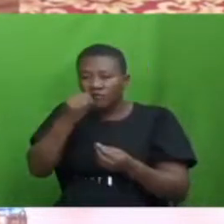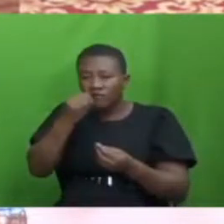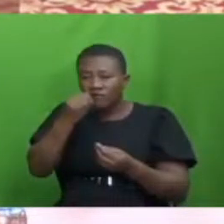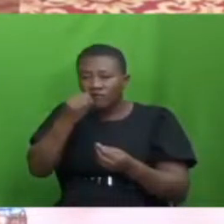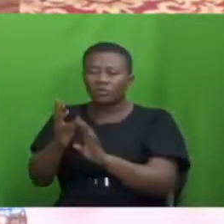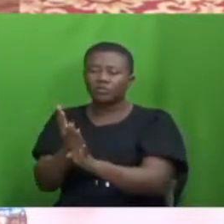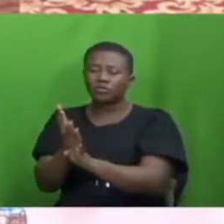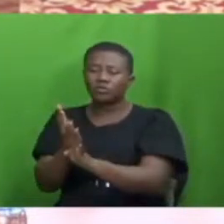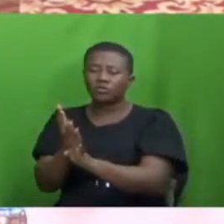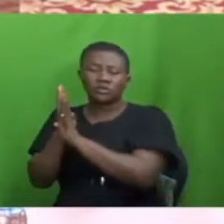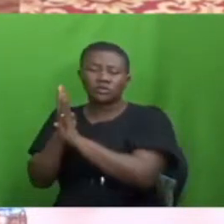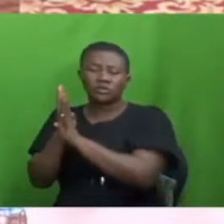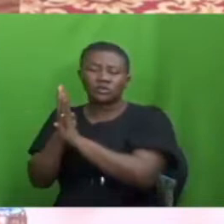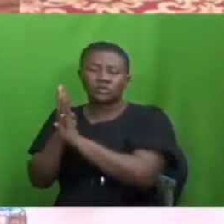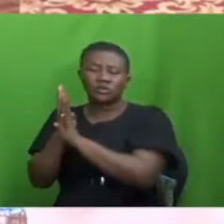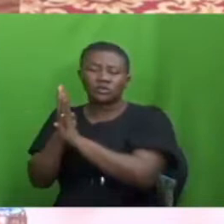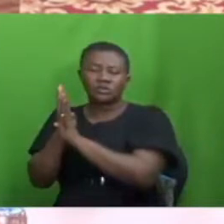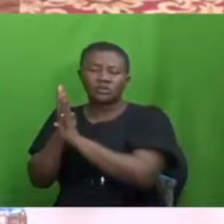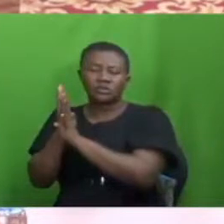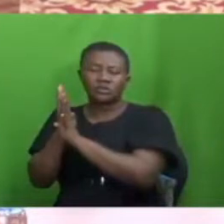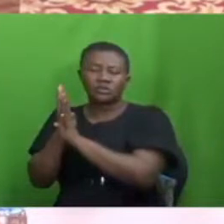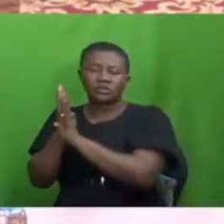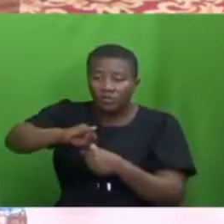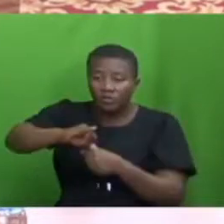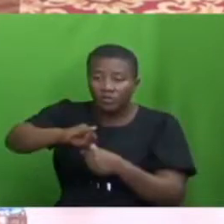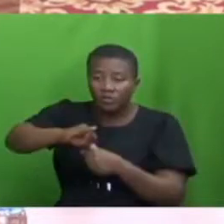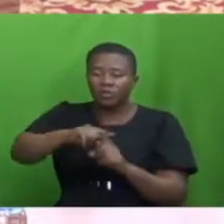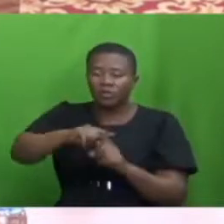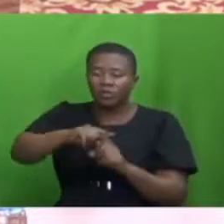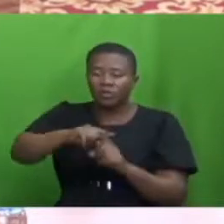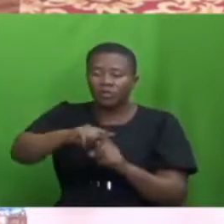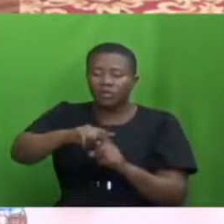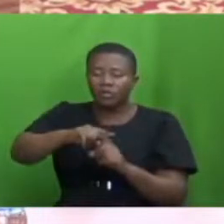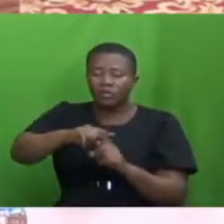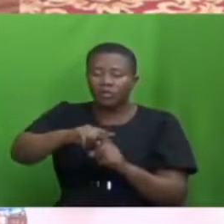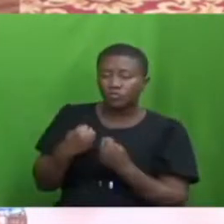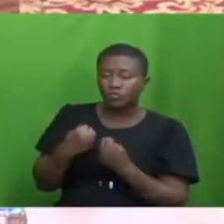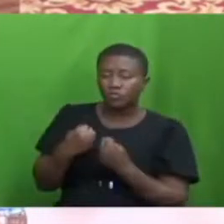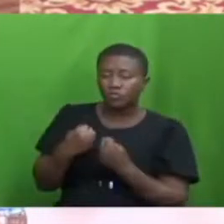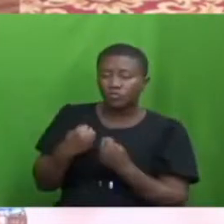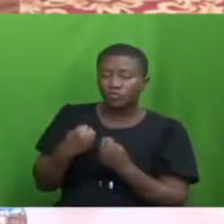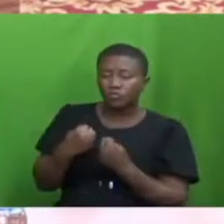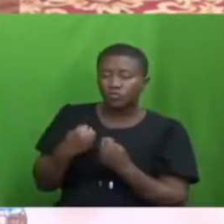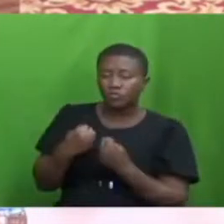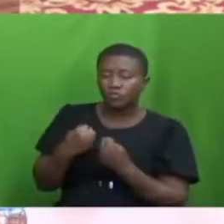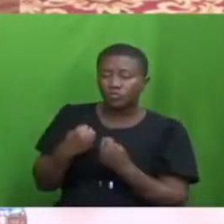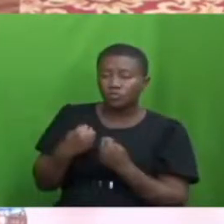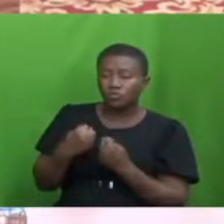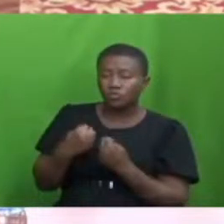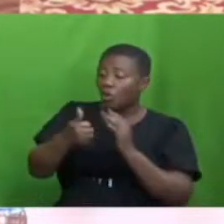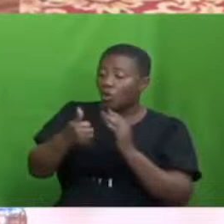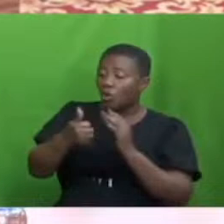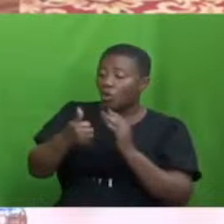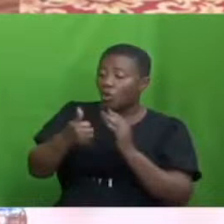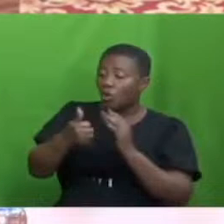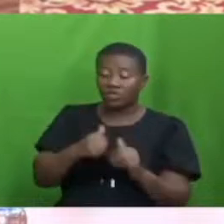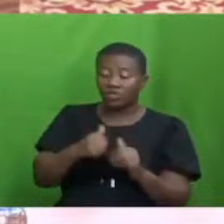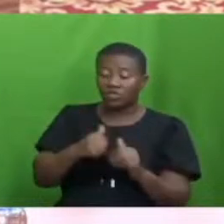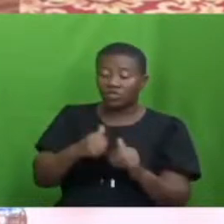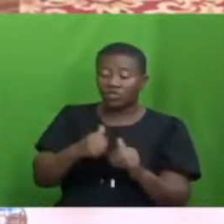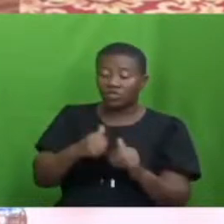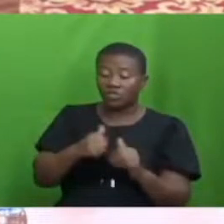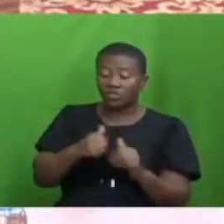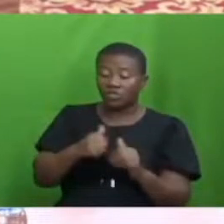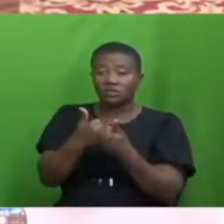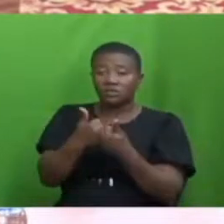for fuel at our filling stations, and we have managed, in spite of all the challenges, to keep the lights on.